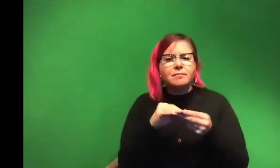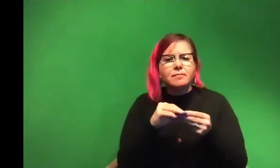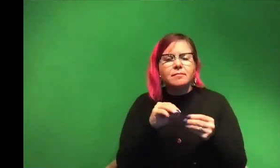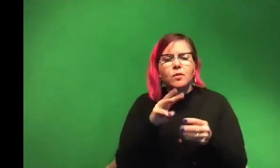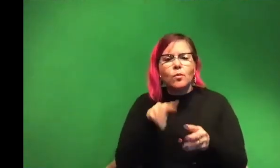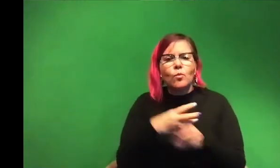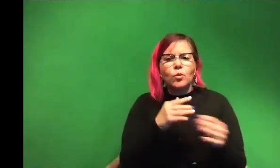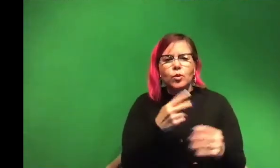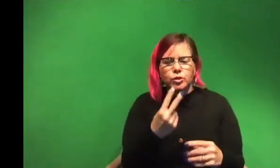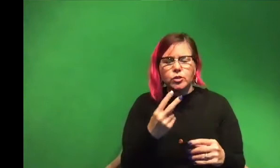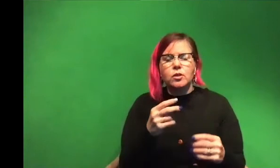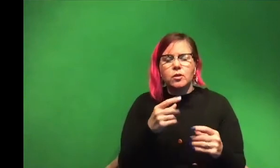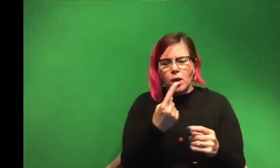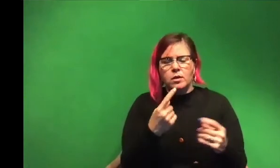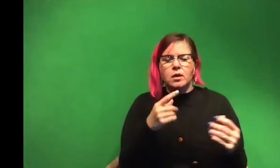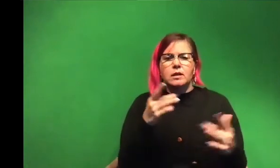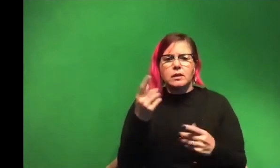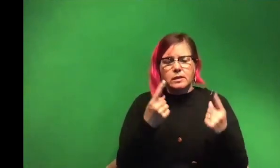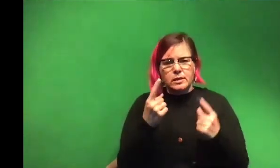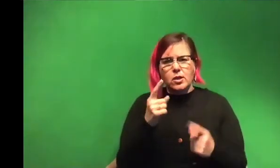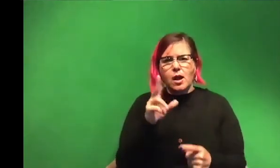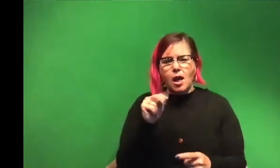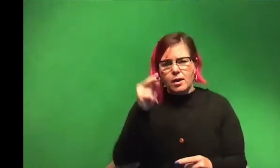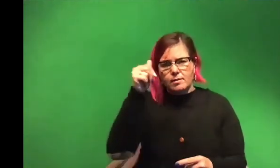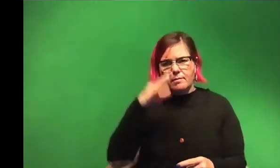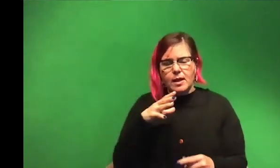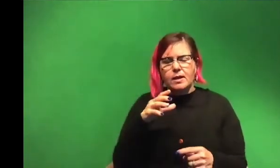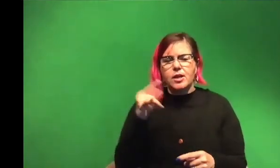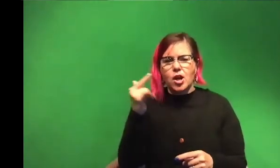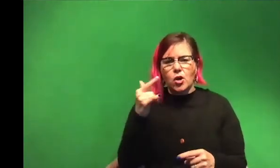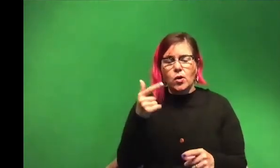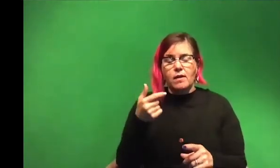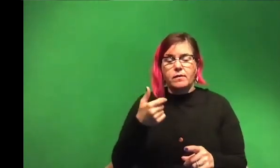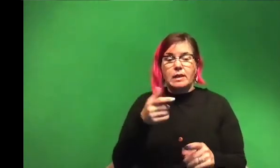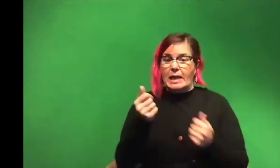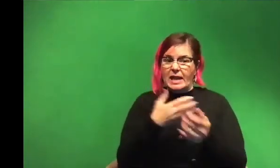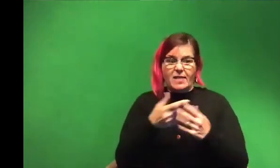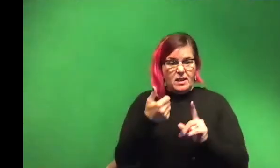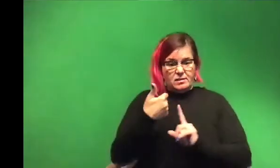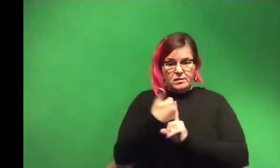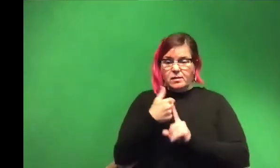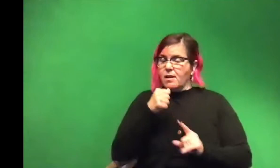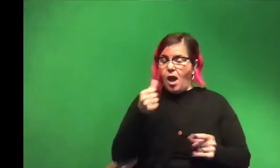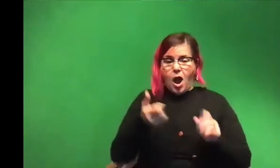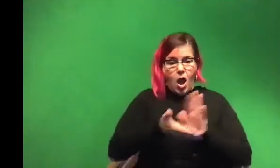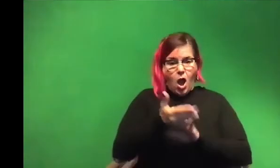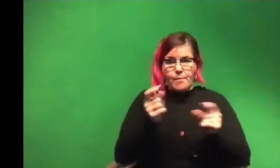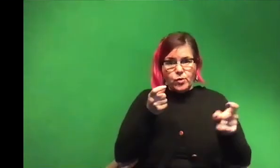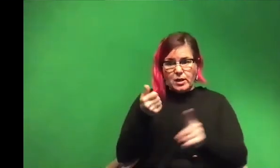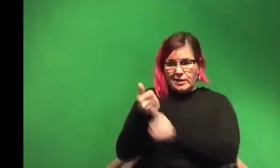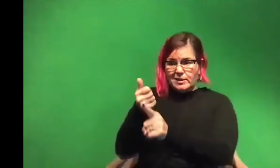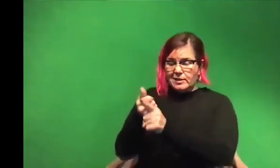be considered unmanned aircraft. Uh-huh. Technically, anything that you aren't operating and is just autonomous.